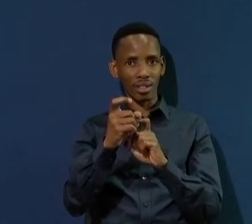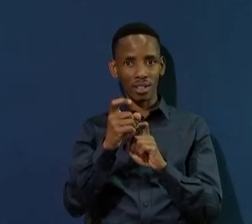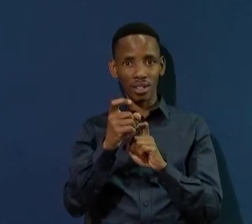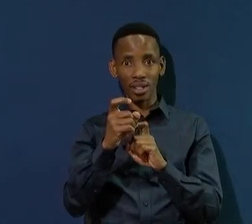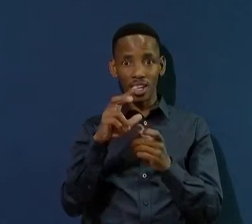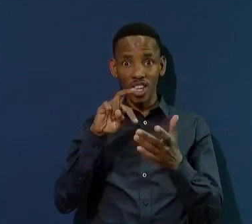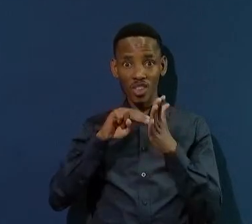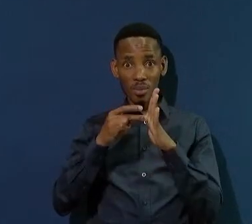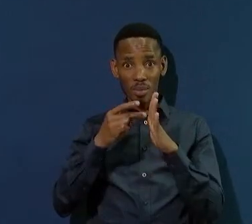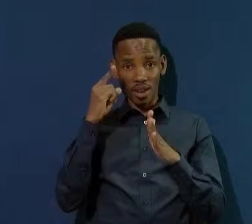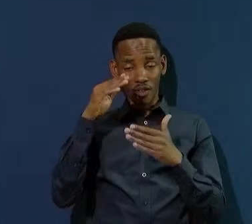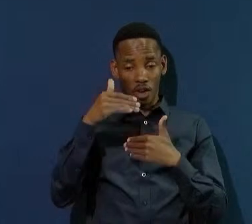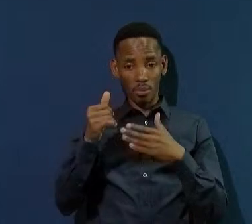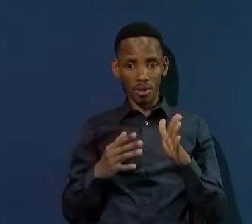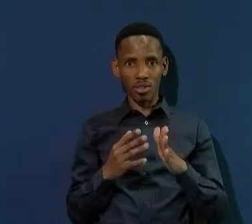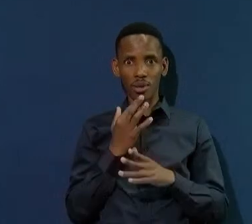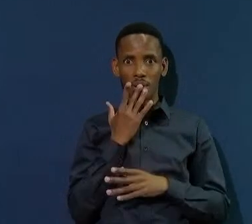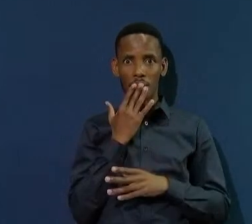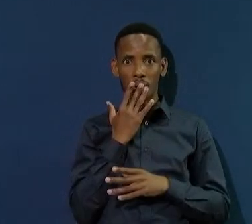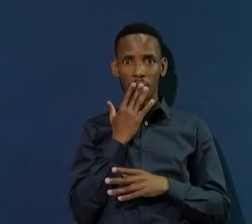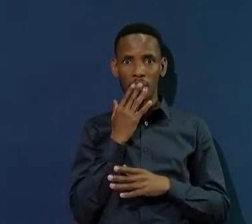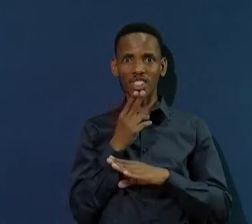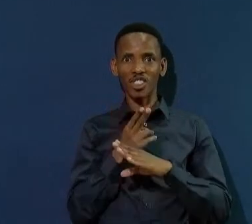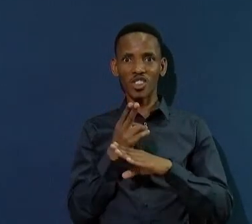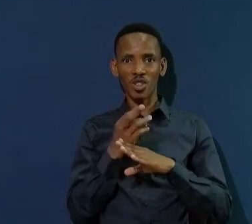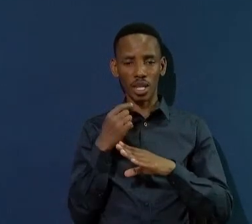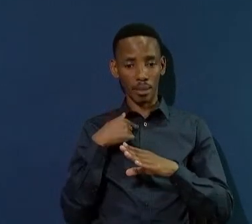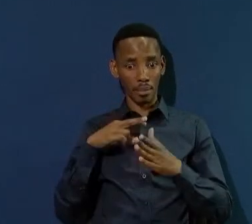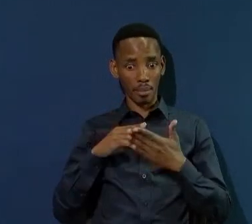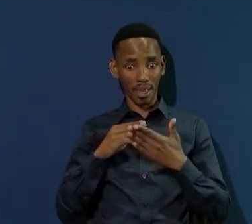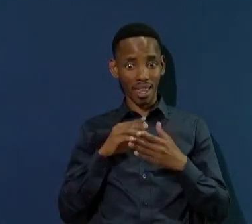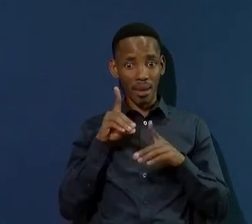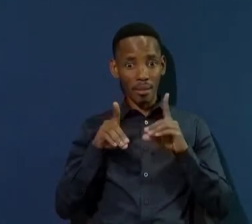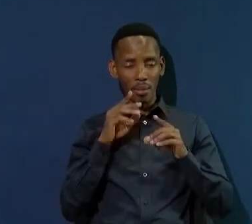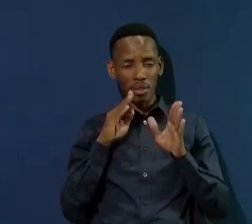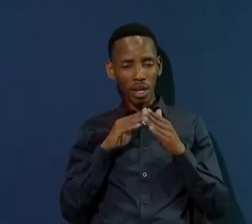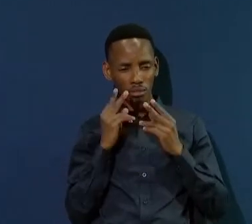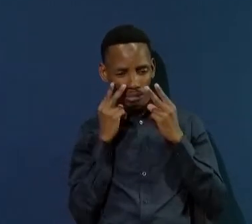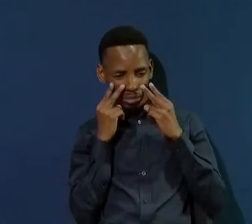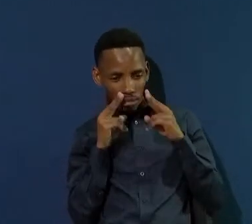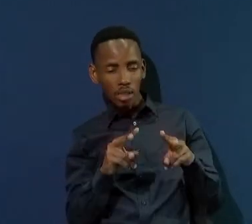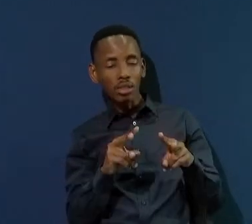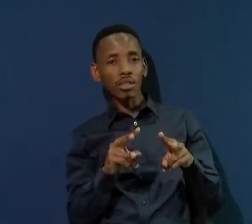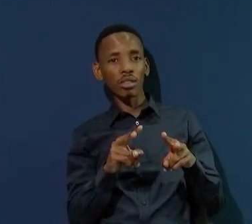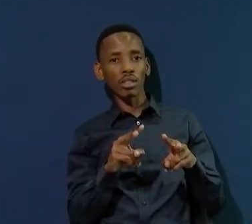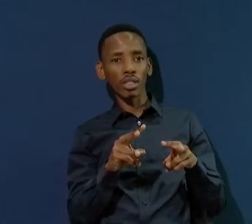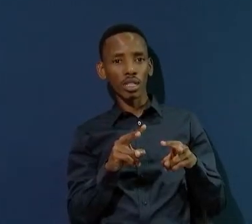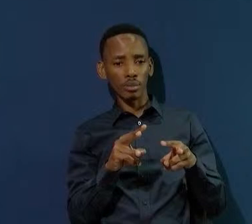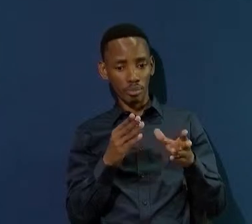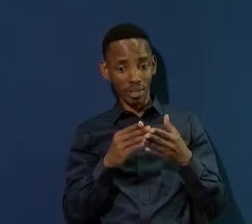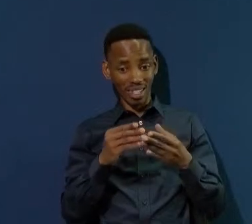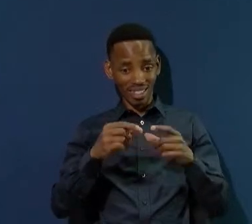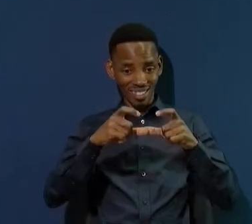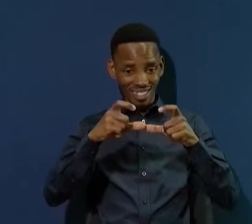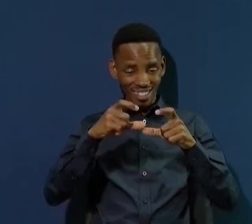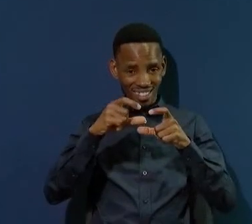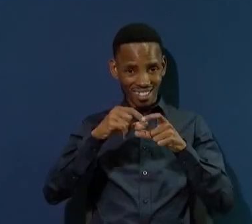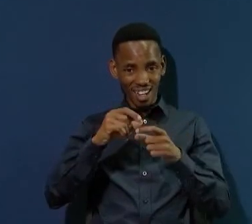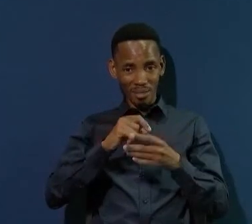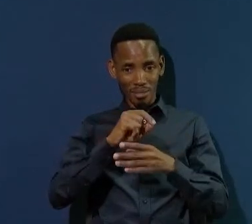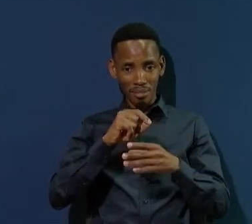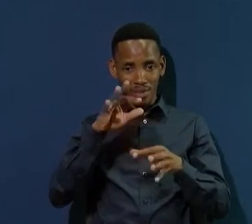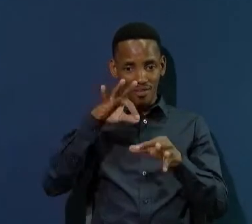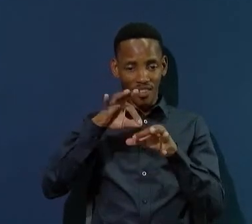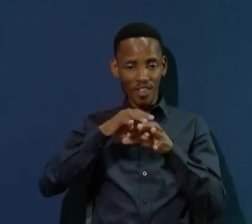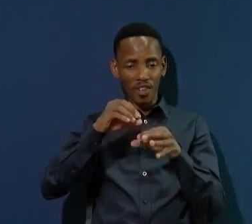ballot boxes? Tsone dilo tse dingwe gore ka moswebe go tenya mo ngwageng mo re tla se re dire se le gore ntse re tla re se dira